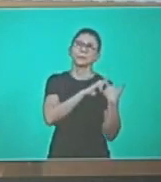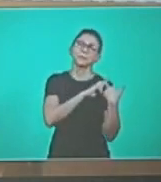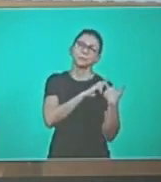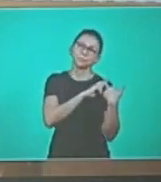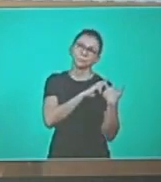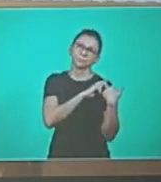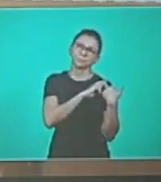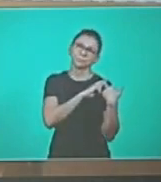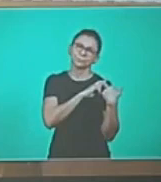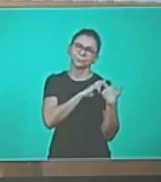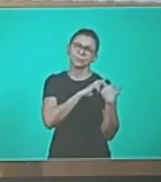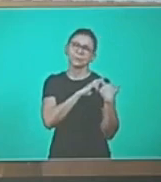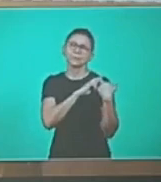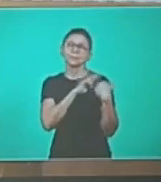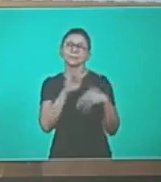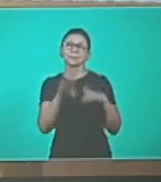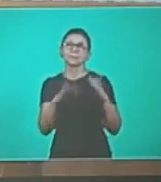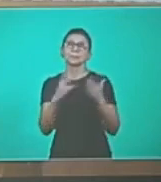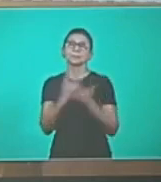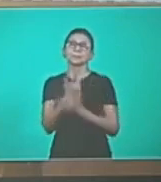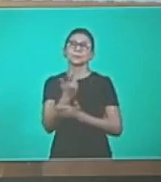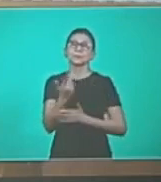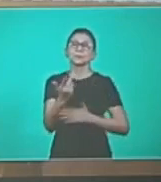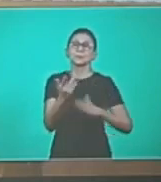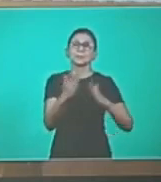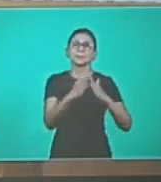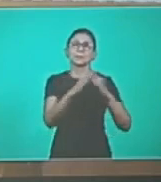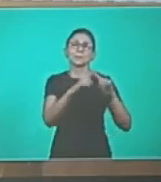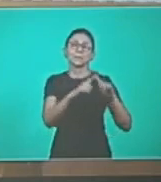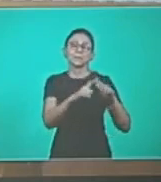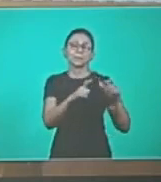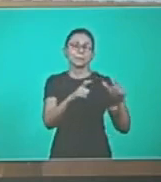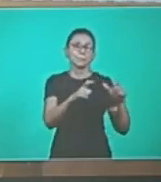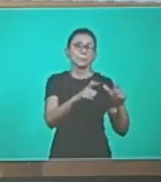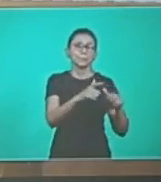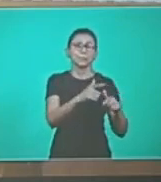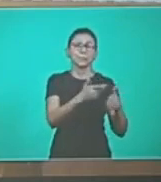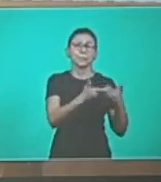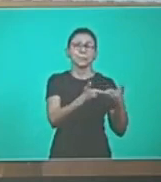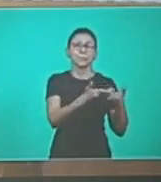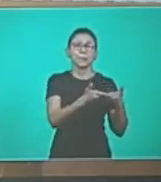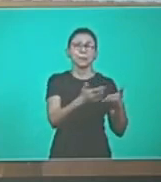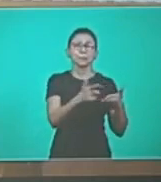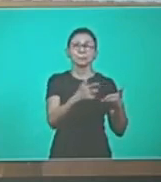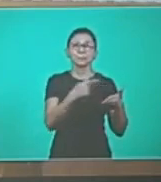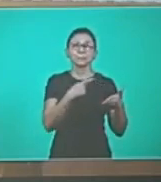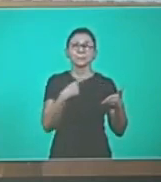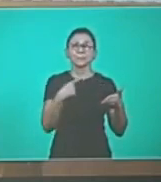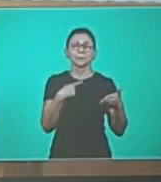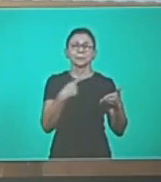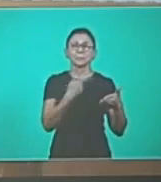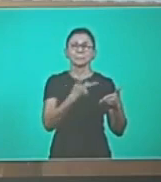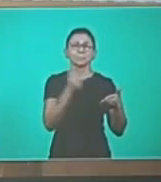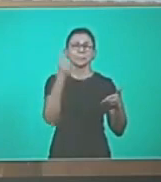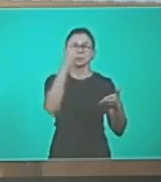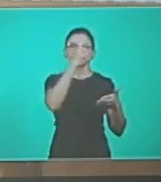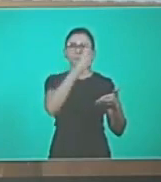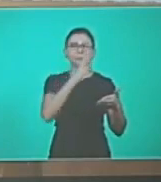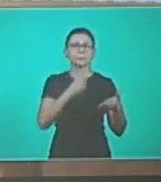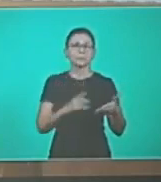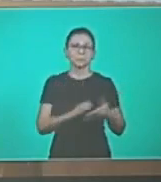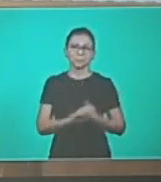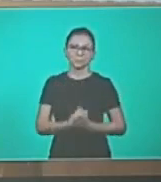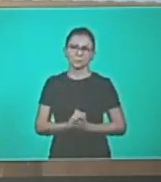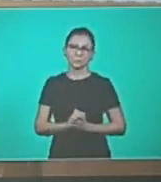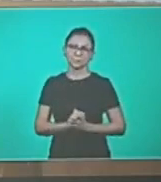Some flocks are not being taken care. We know that we have a great